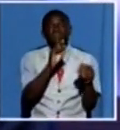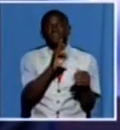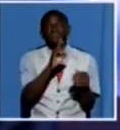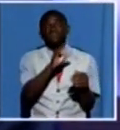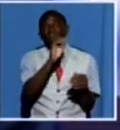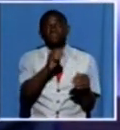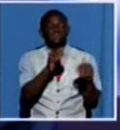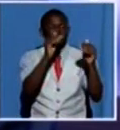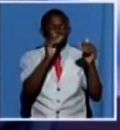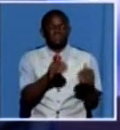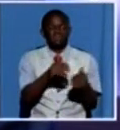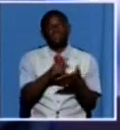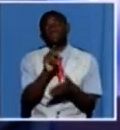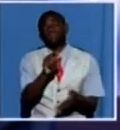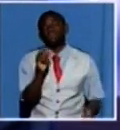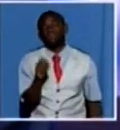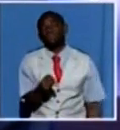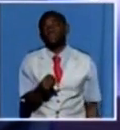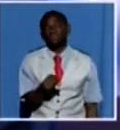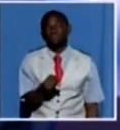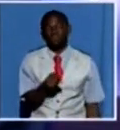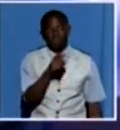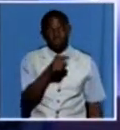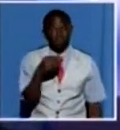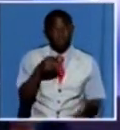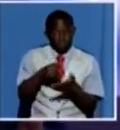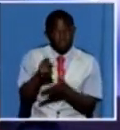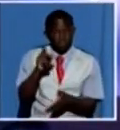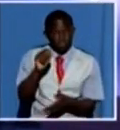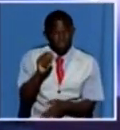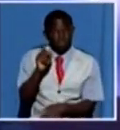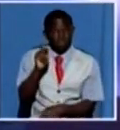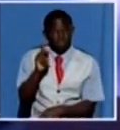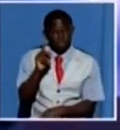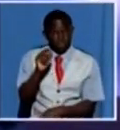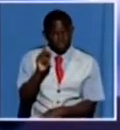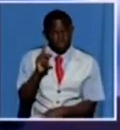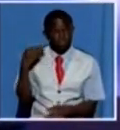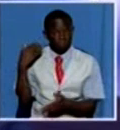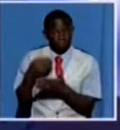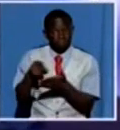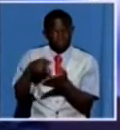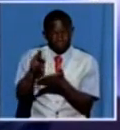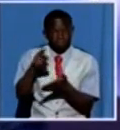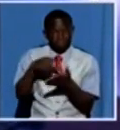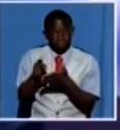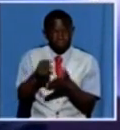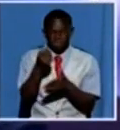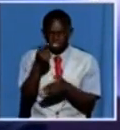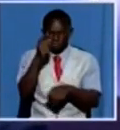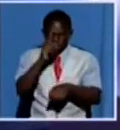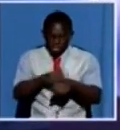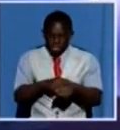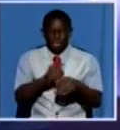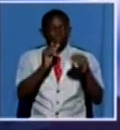discount. If it is 20 kwacha, you will only be able to pay 5 kwacha for the remainder of that period. So we understand that we